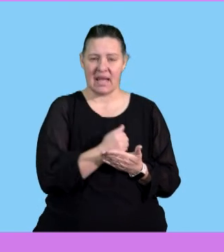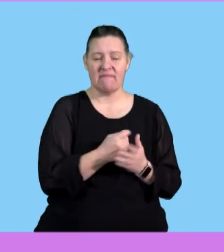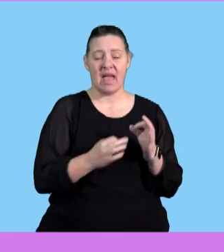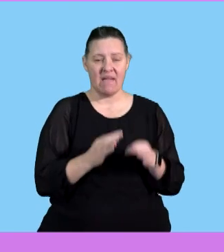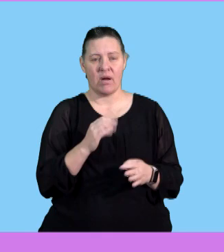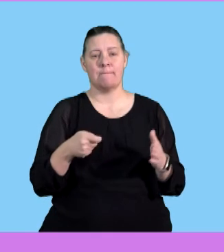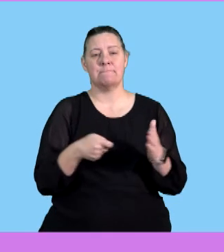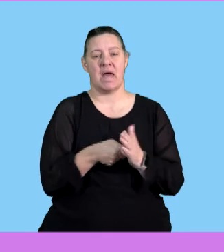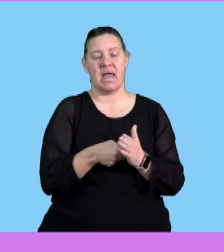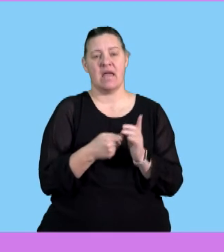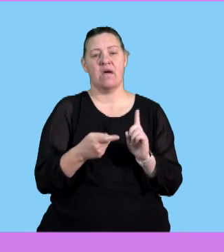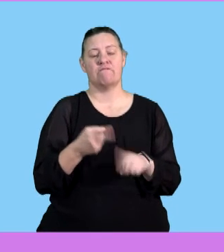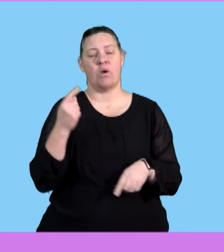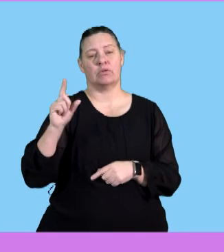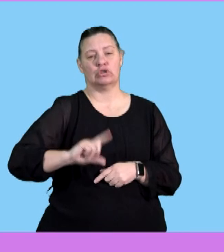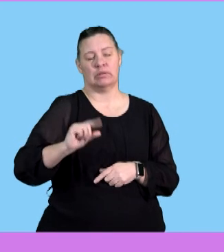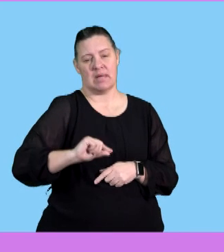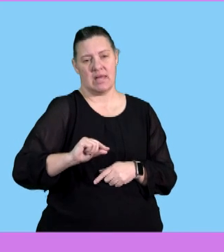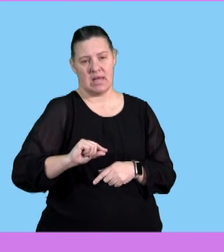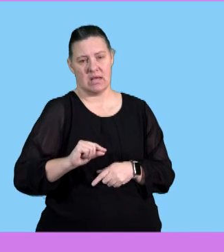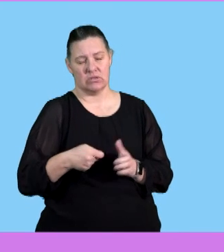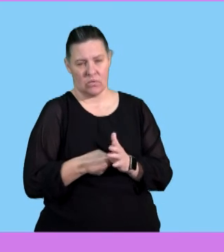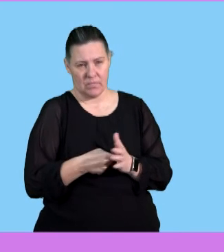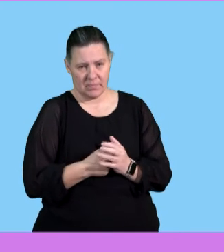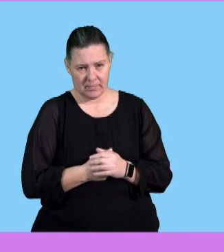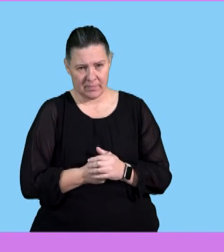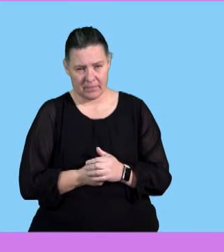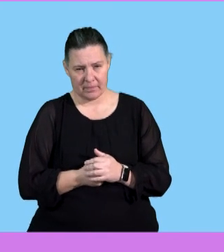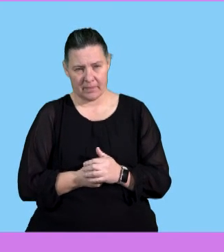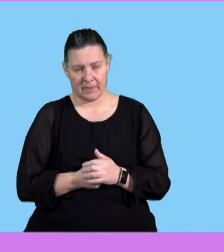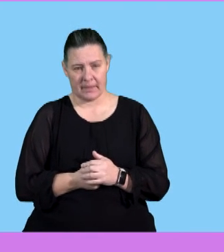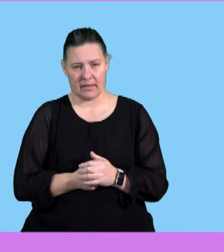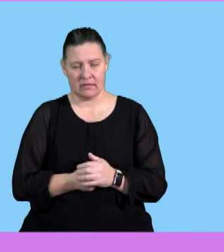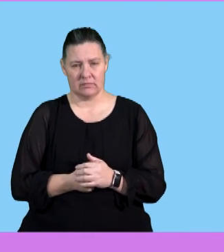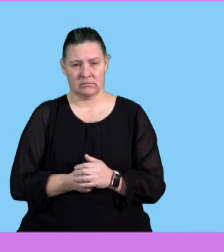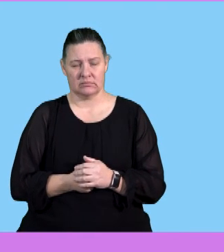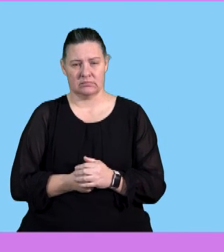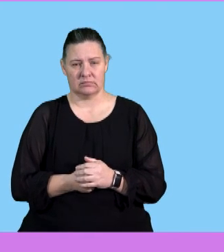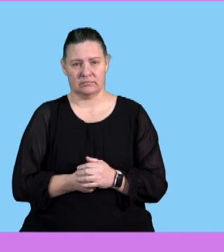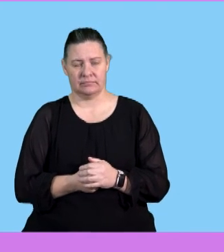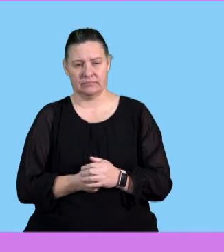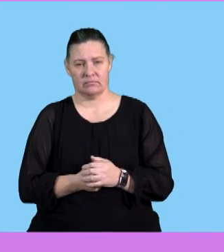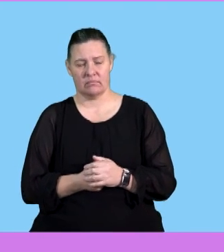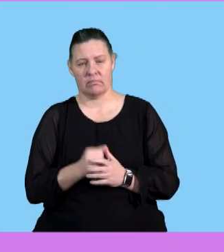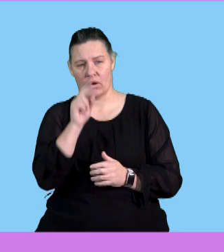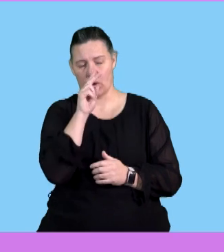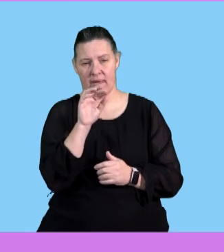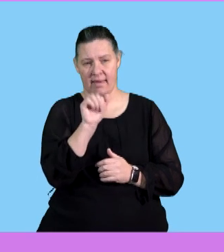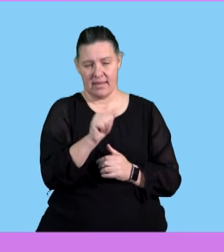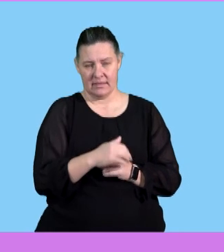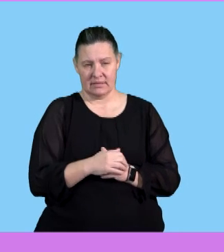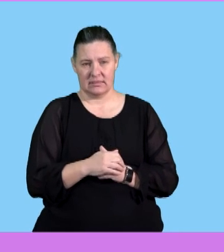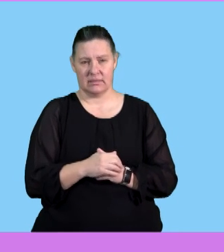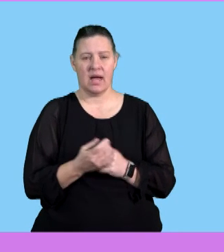should save if I buy the sneakers from the cheapest store. Now, let us look at number